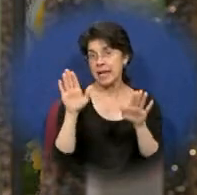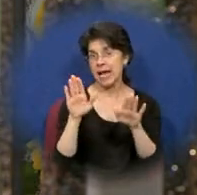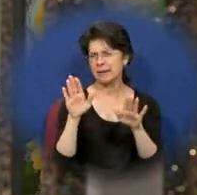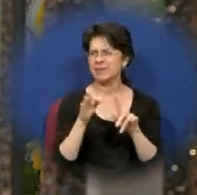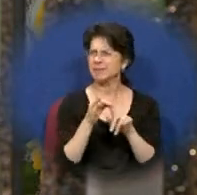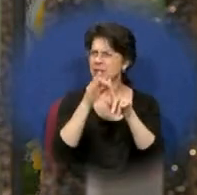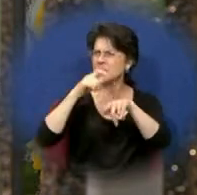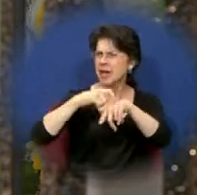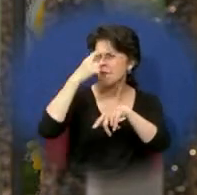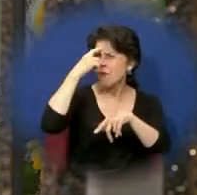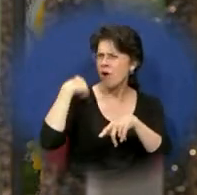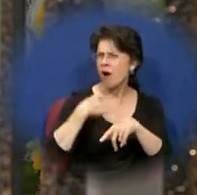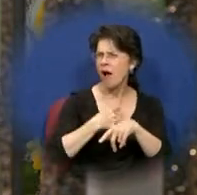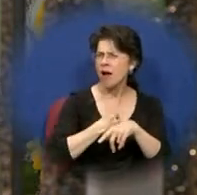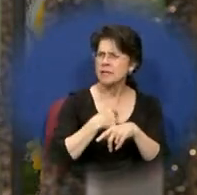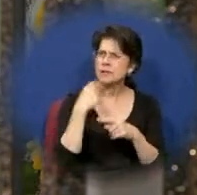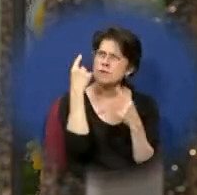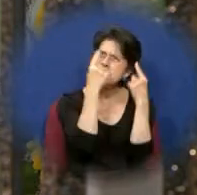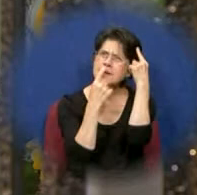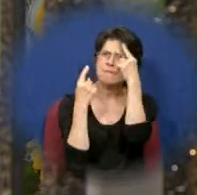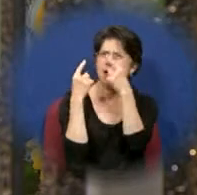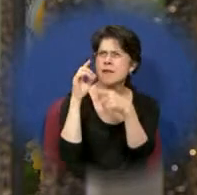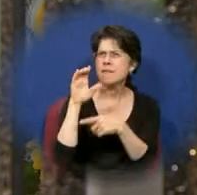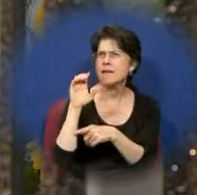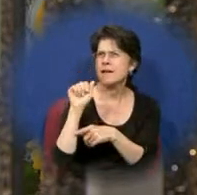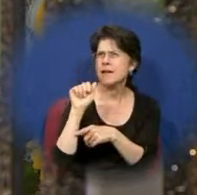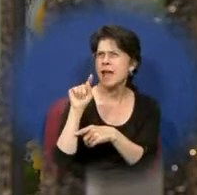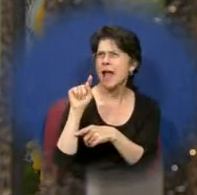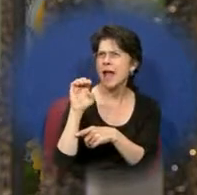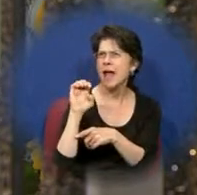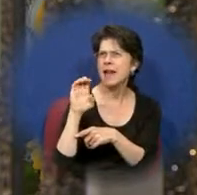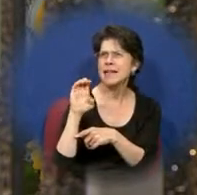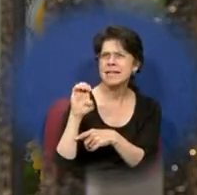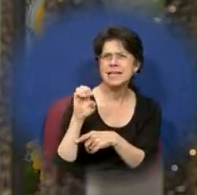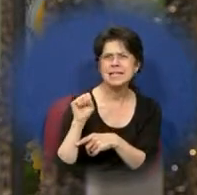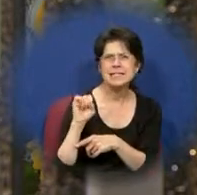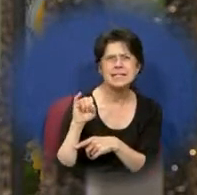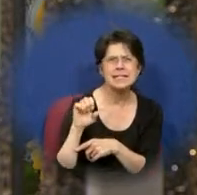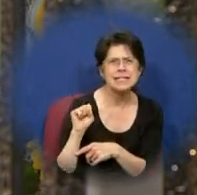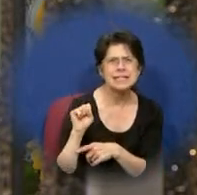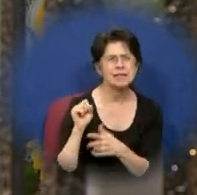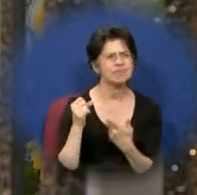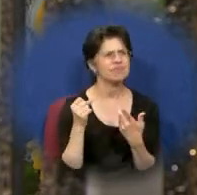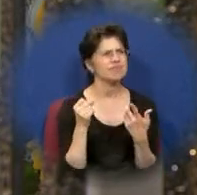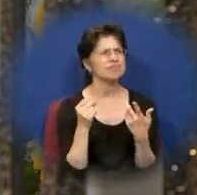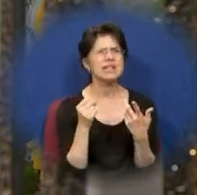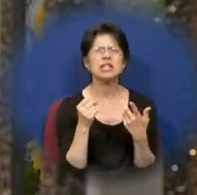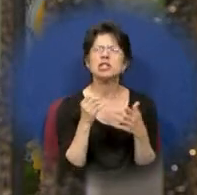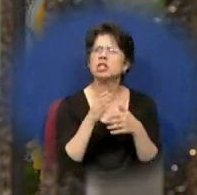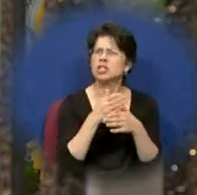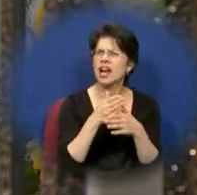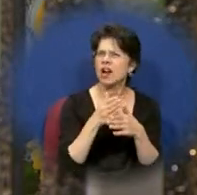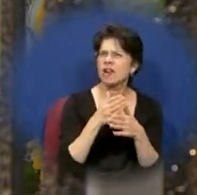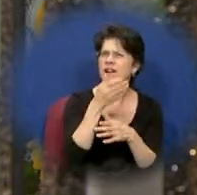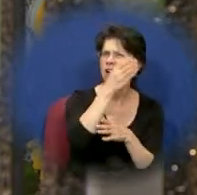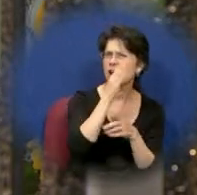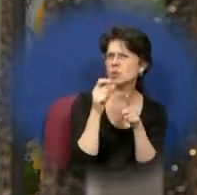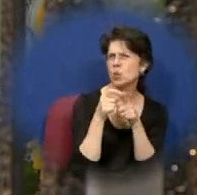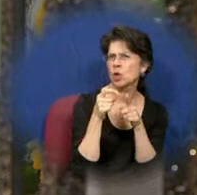reflect on the catechesis, the ministry of sharing God's word that all of us have by our